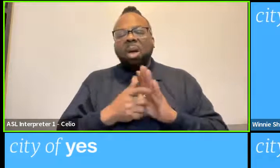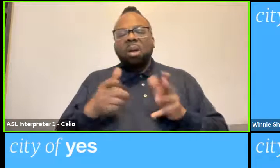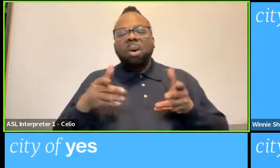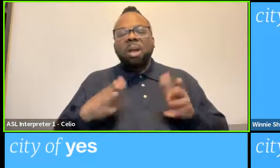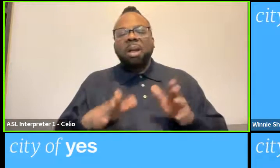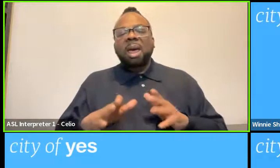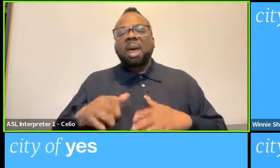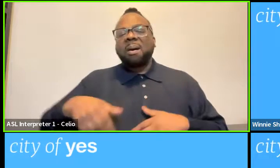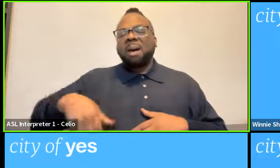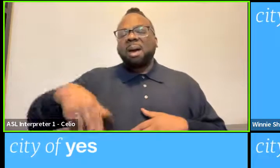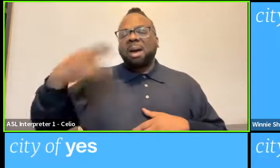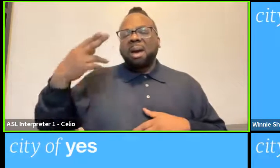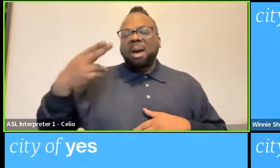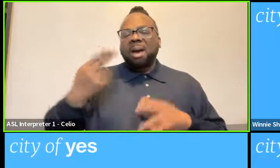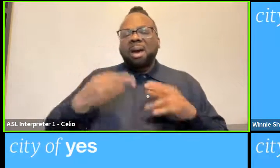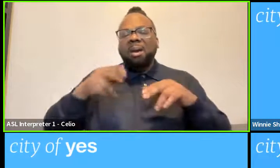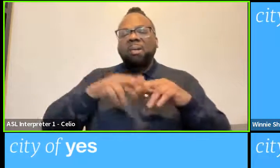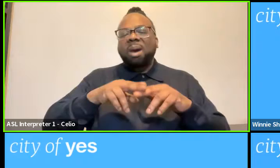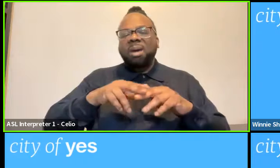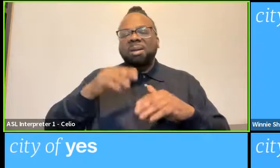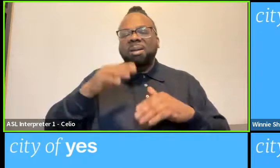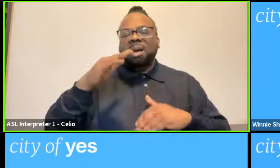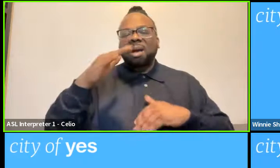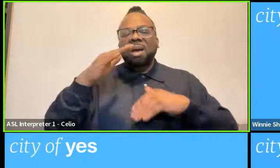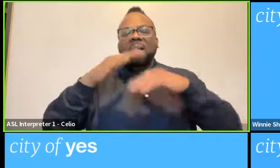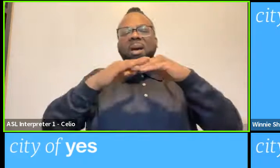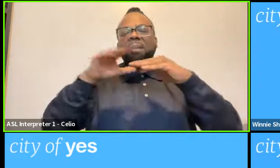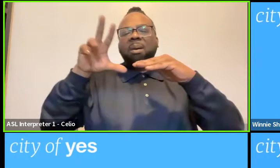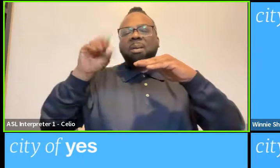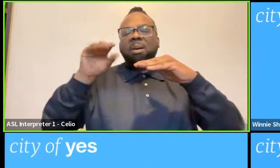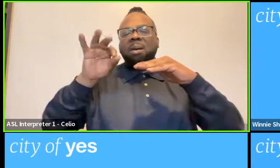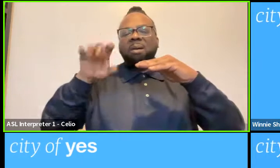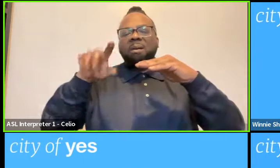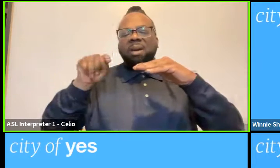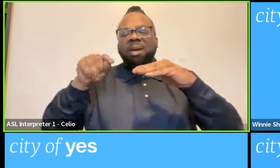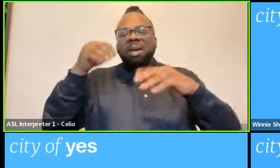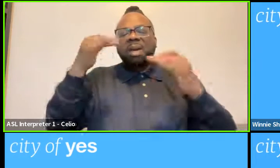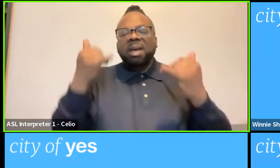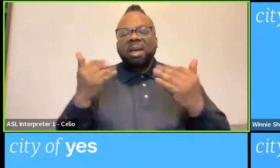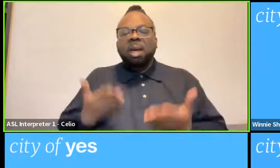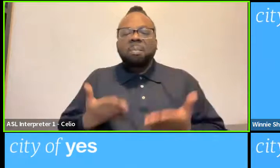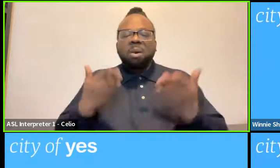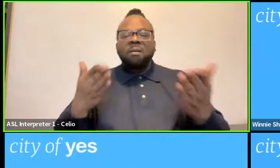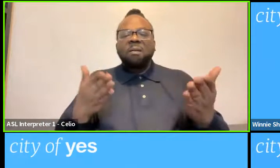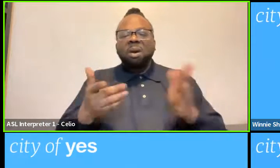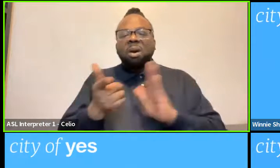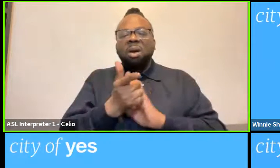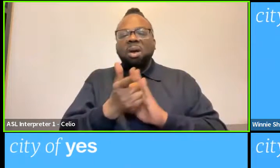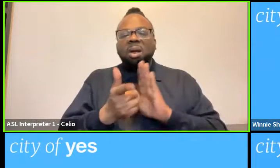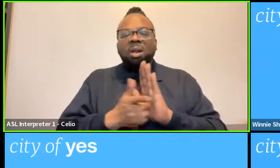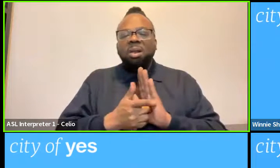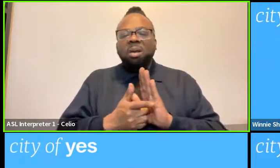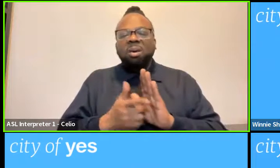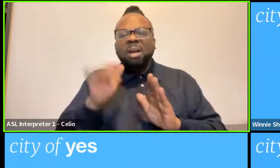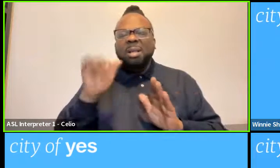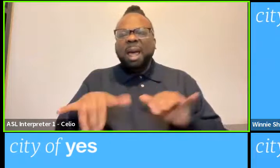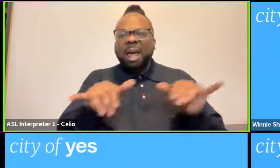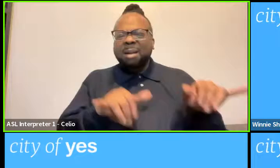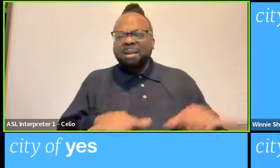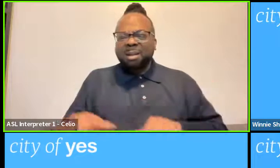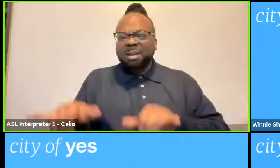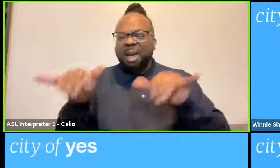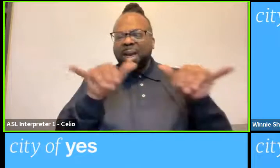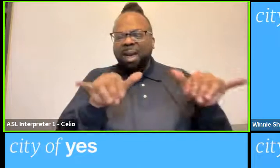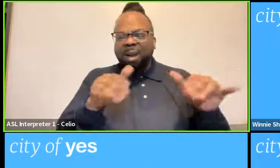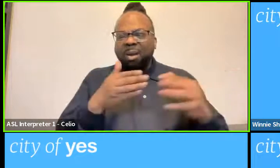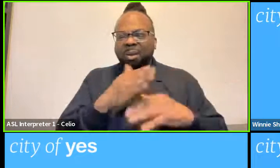of 30 feet. Within the proposed legislation, is that a standard height increase across all R6